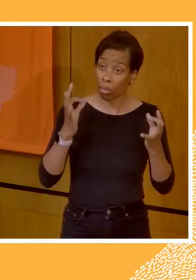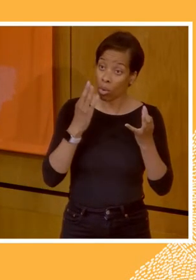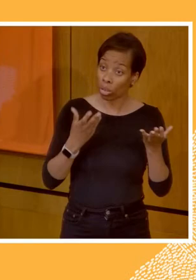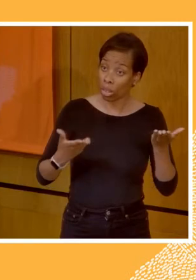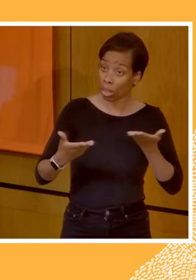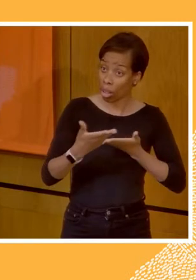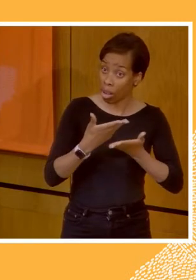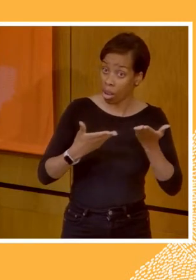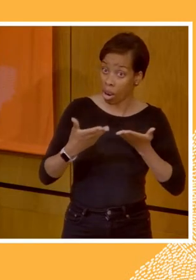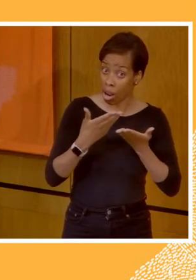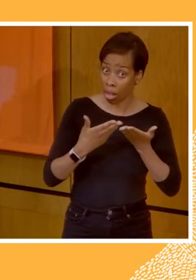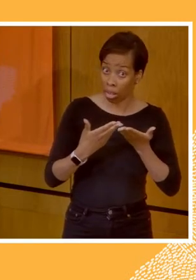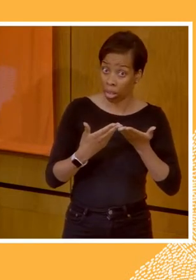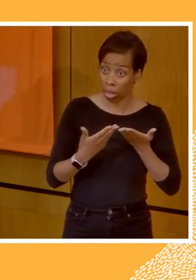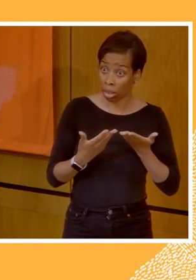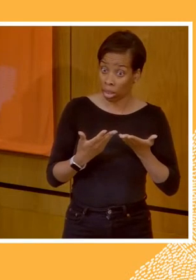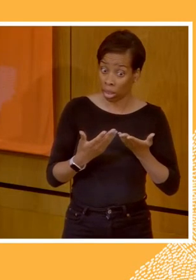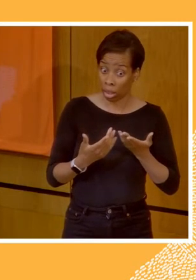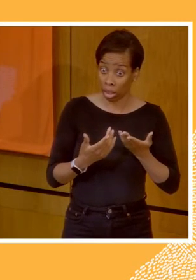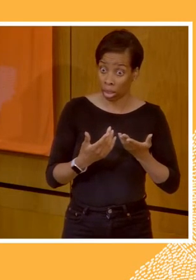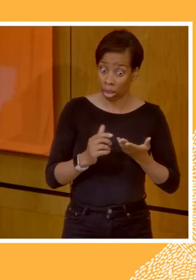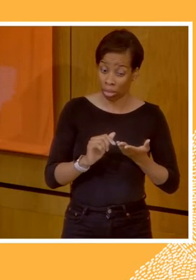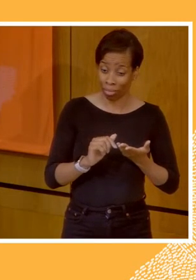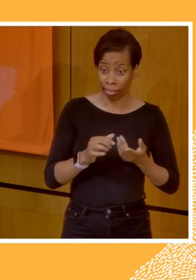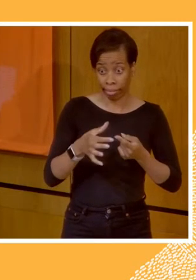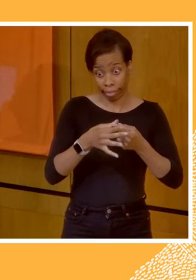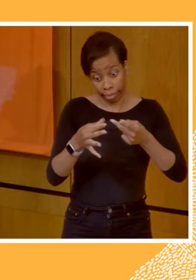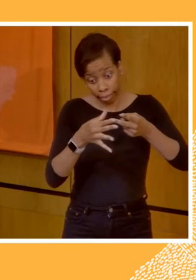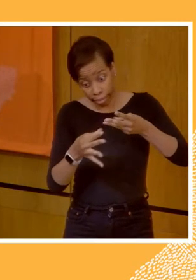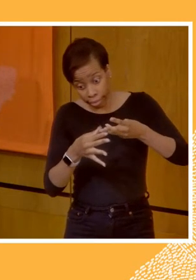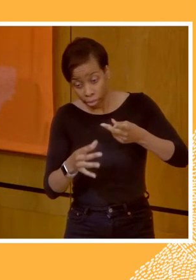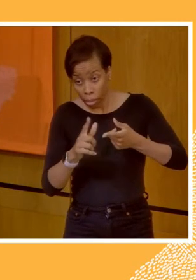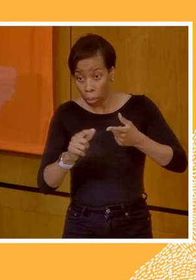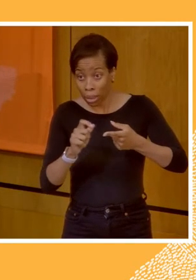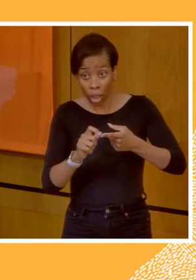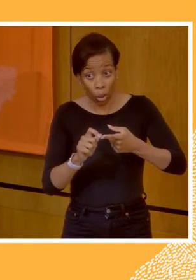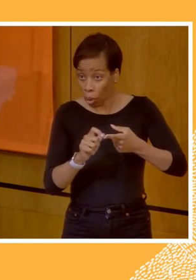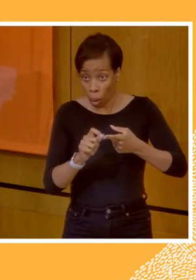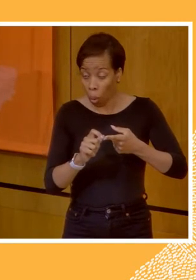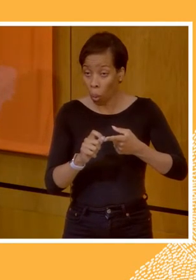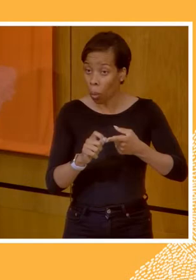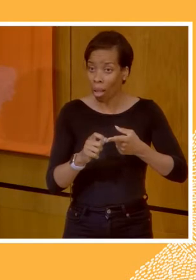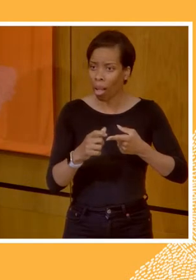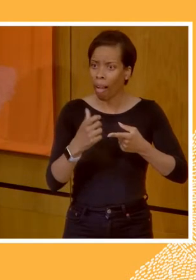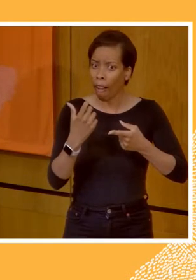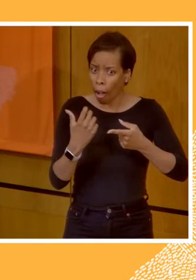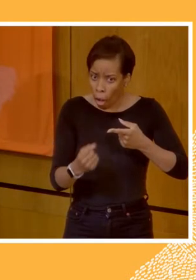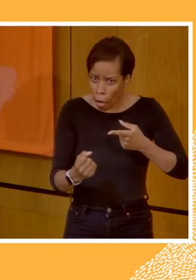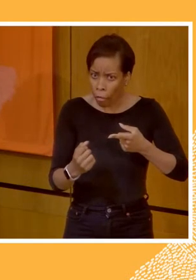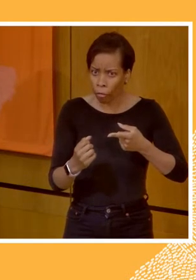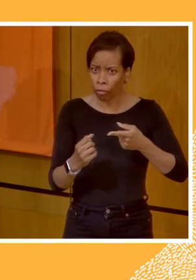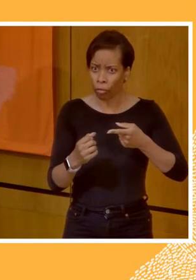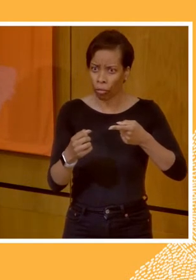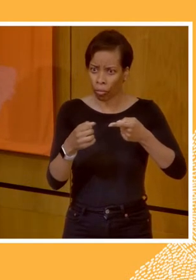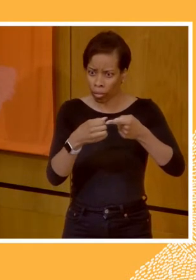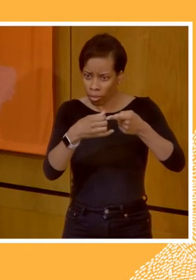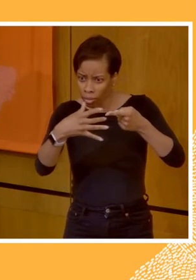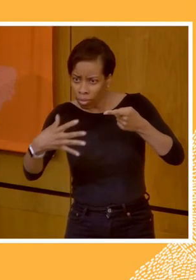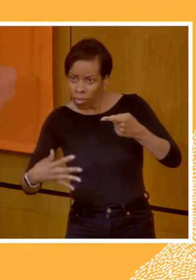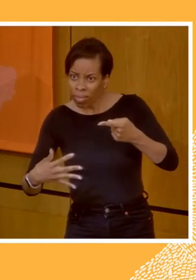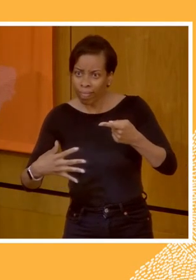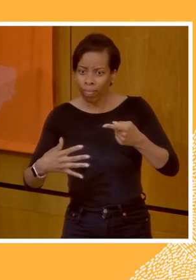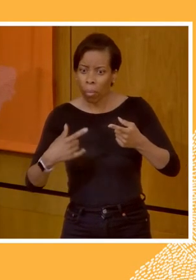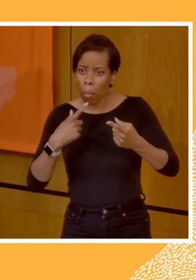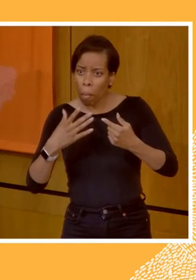in reality. So I know that there is an A side, a B side, different language versions, and I